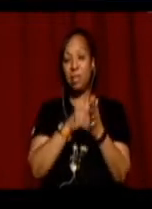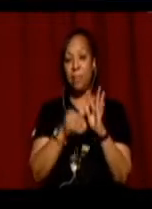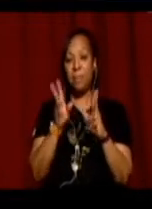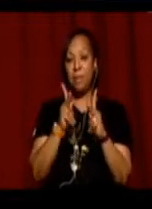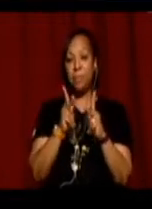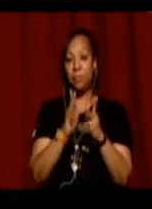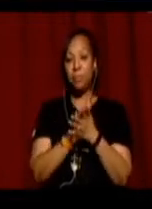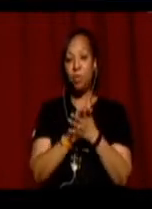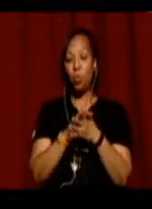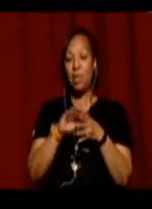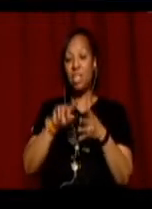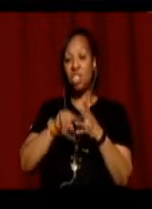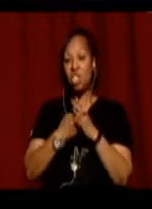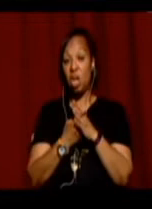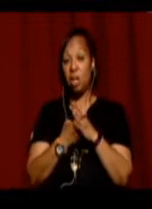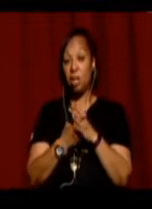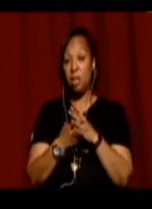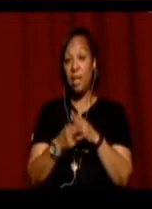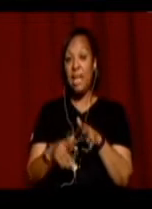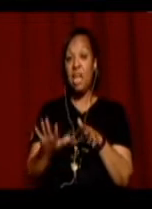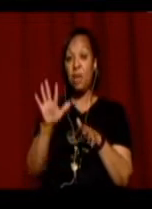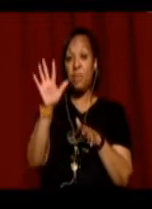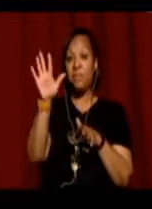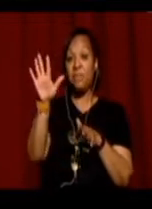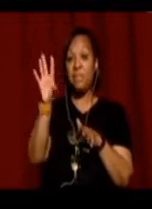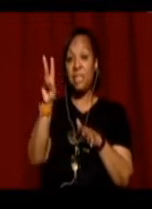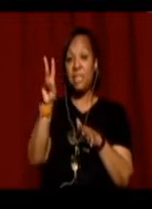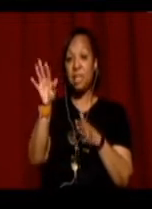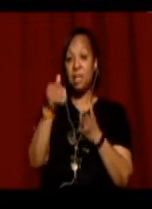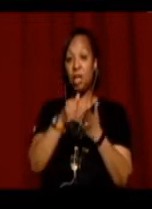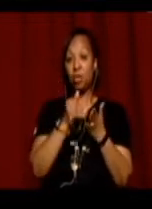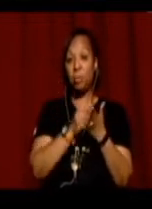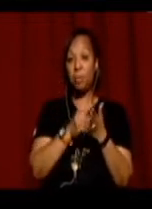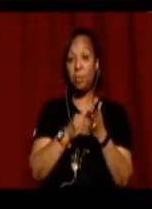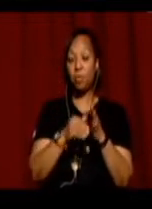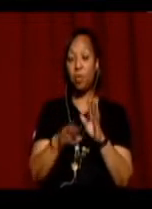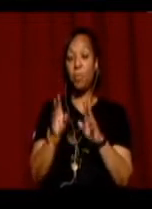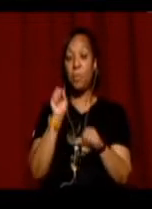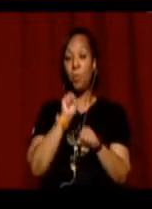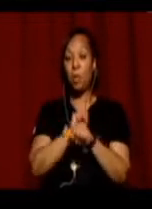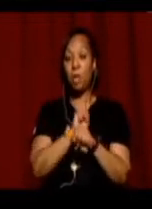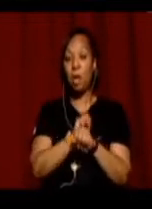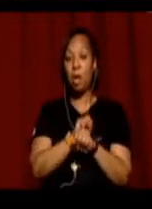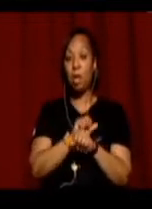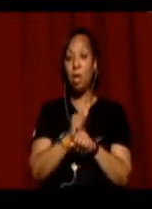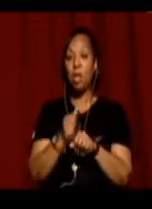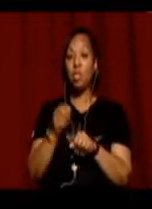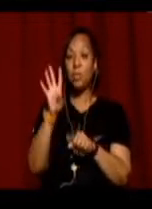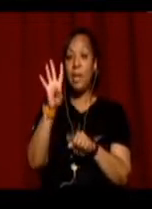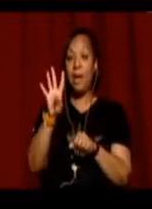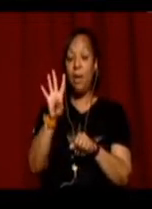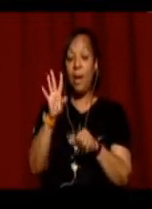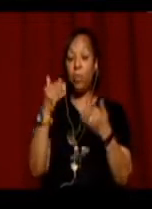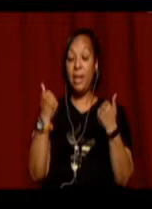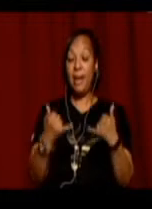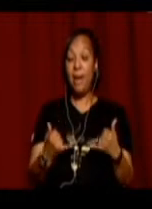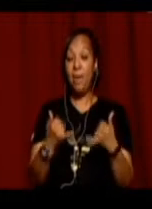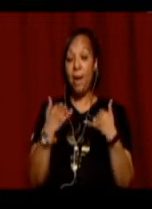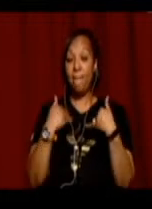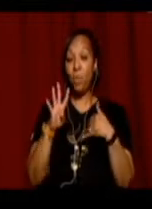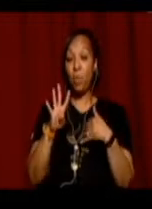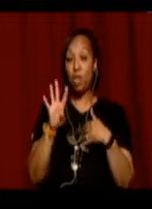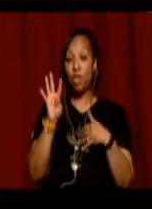When the epidemic started, there were 5,600 people in the jail. We worked hard with all the stakeholders. It's now down to 4,200 people in the